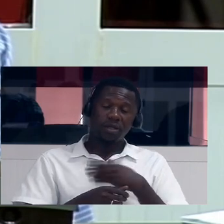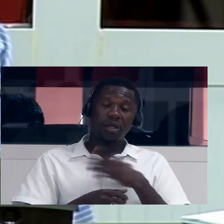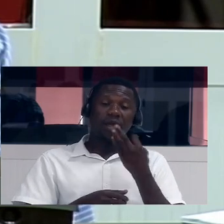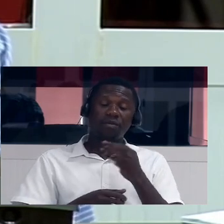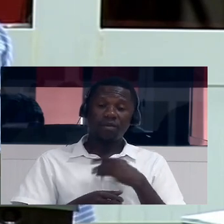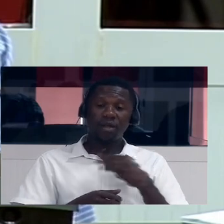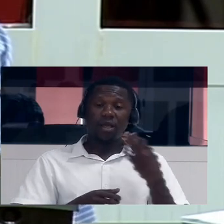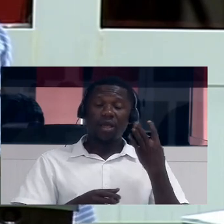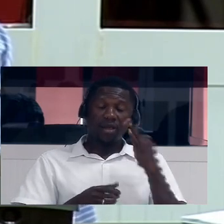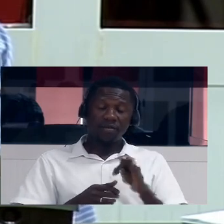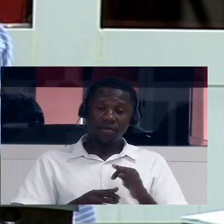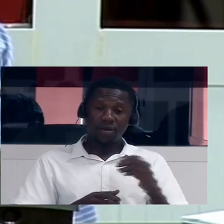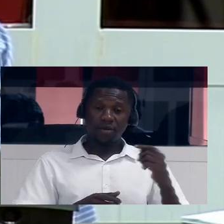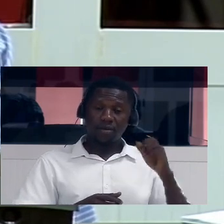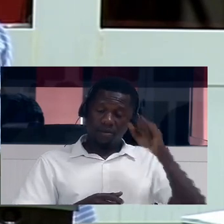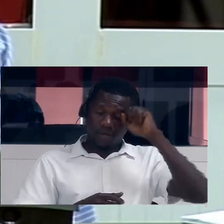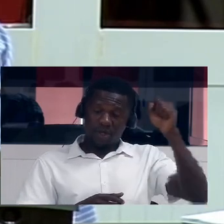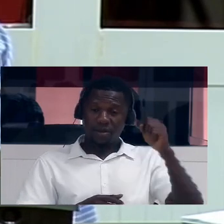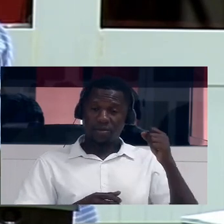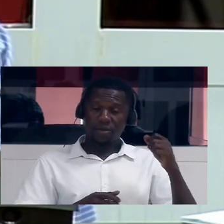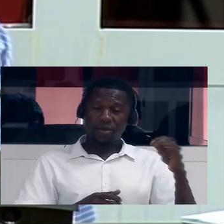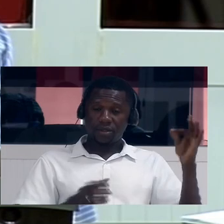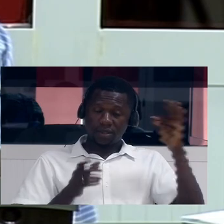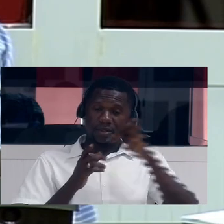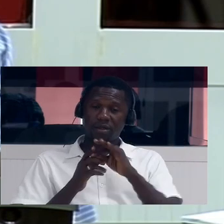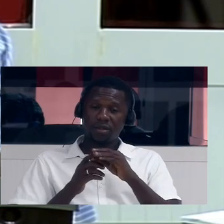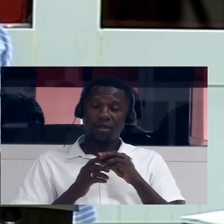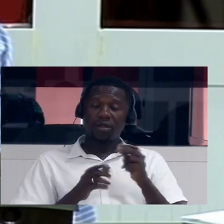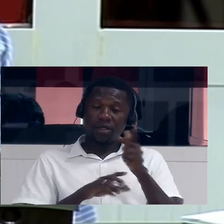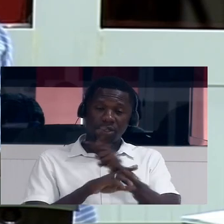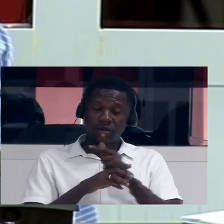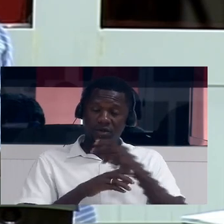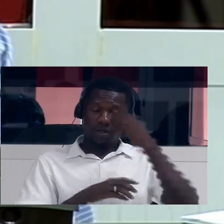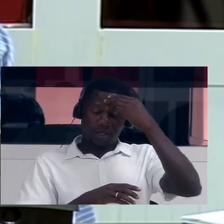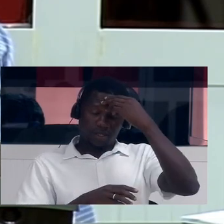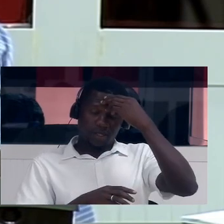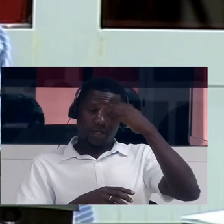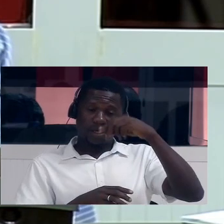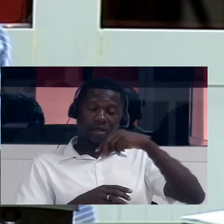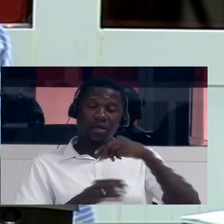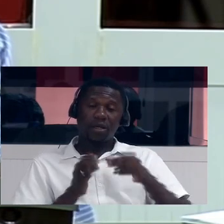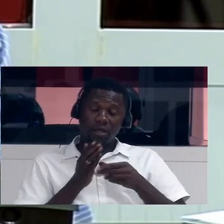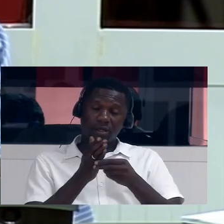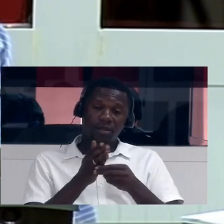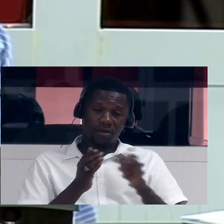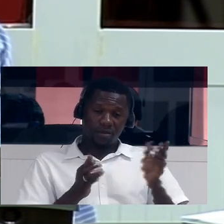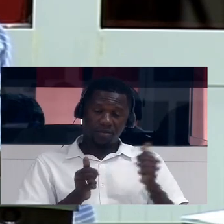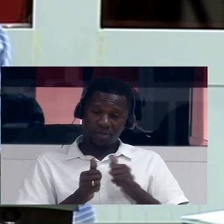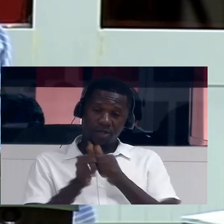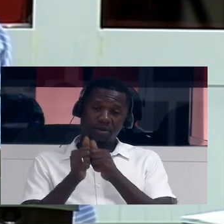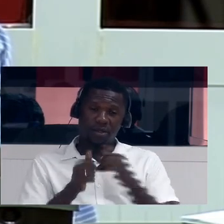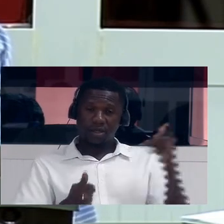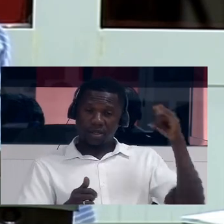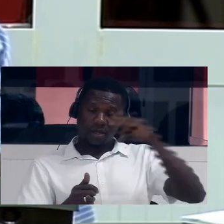if the president is traveling, the security heads see him off at the airport. And when I realized that I had only